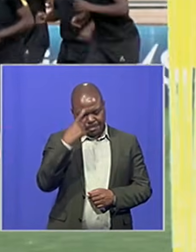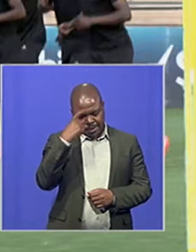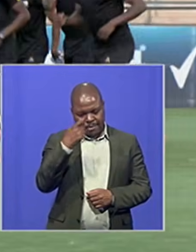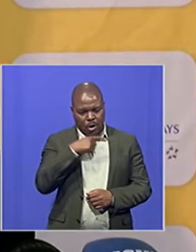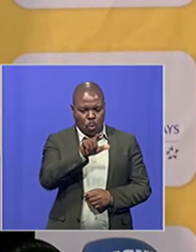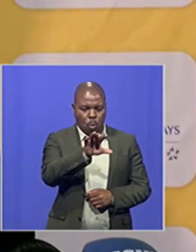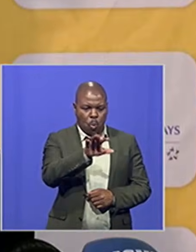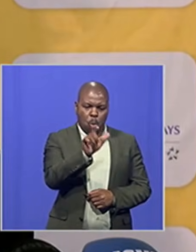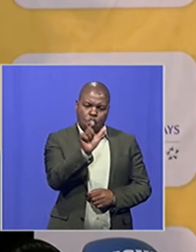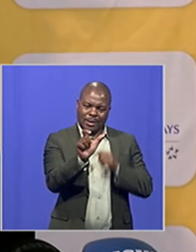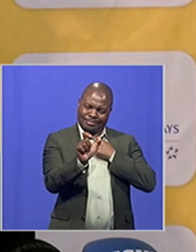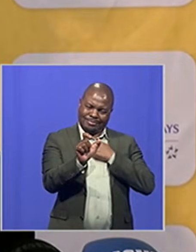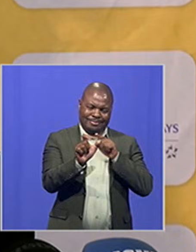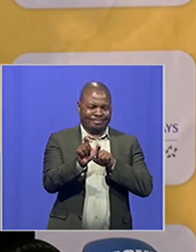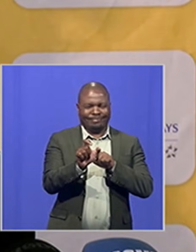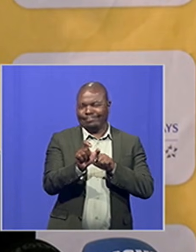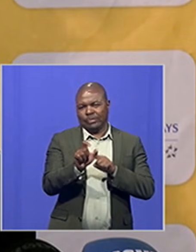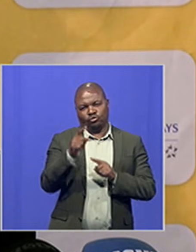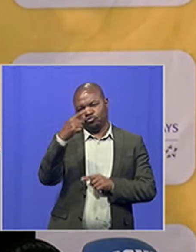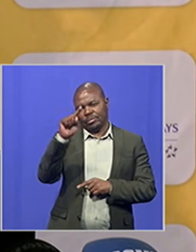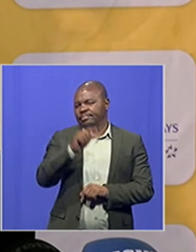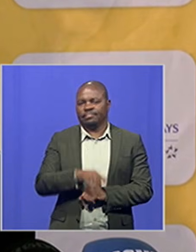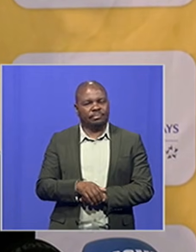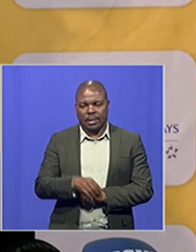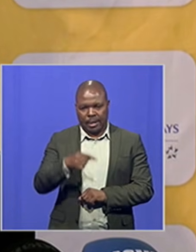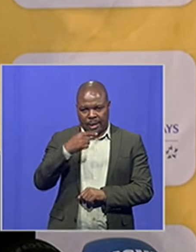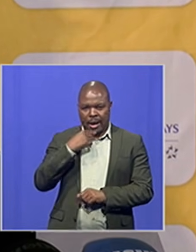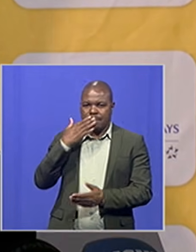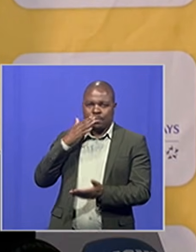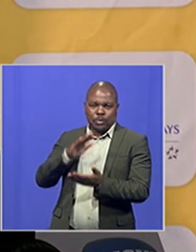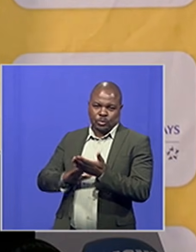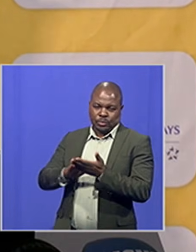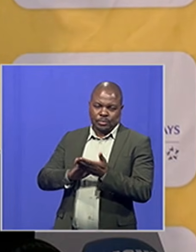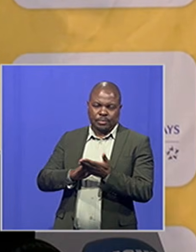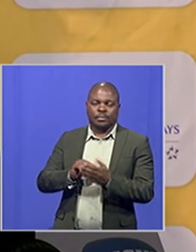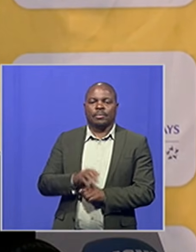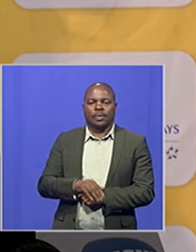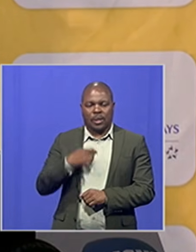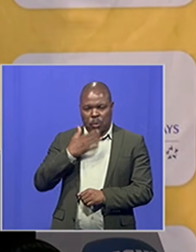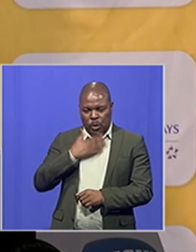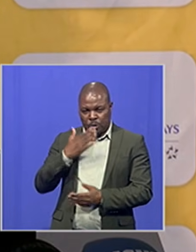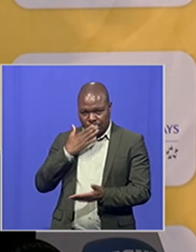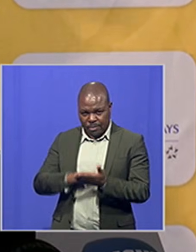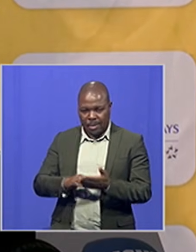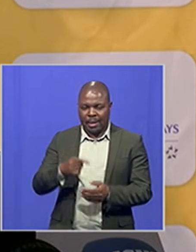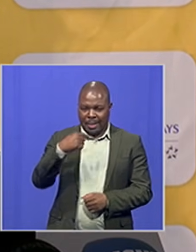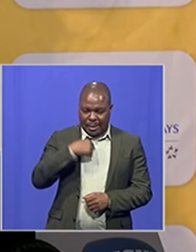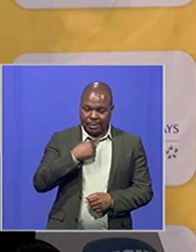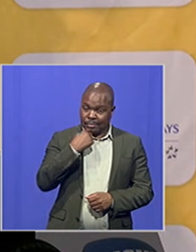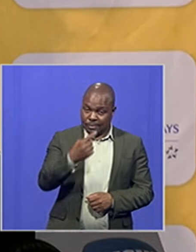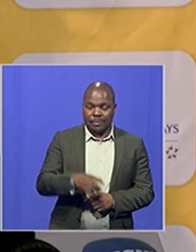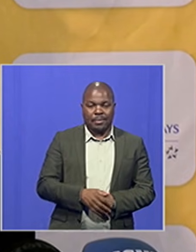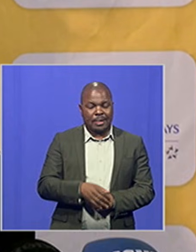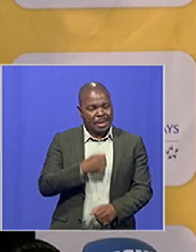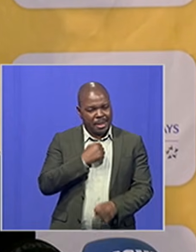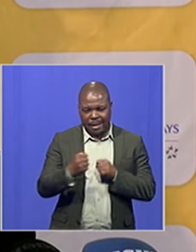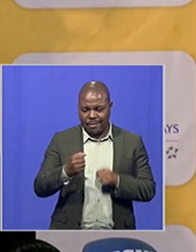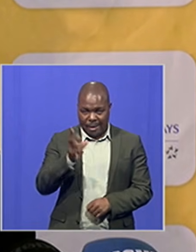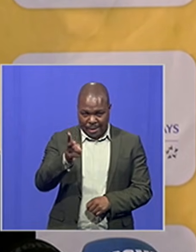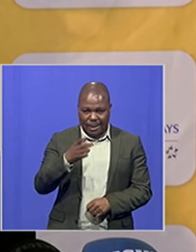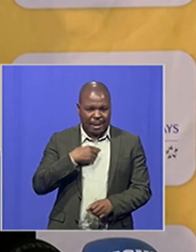and I want to apologize for that. But I repeat, I never wanted to